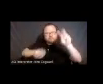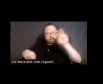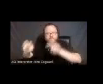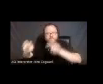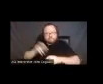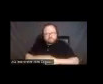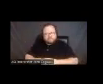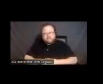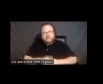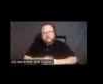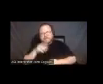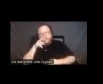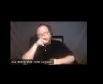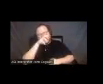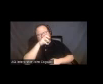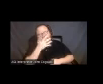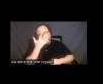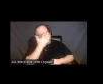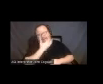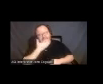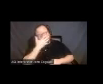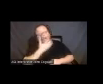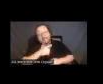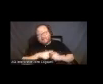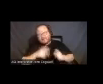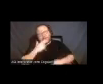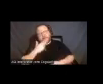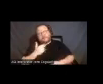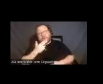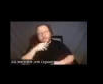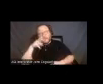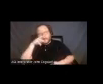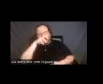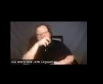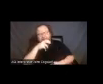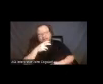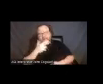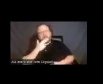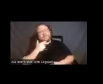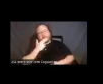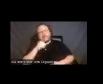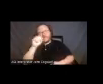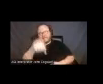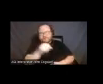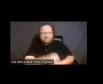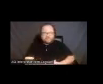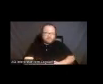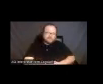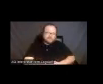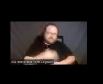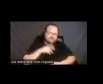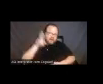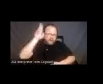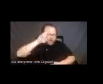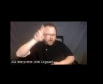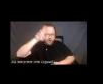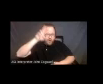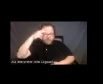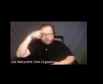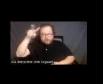They're kind of weird looking, but it's so cute. They're weird, cute way. Yeah. My They have like uncle a in Mexico of-